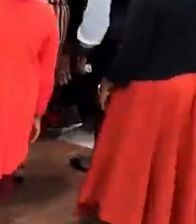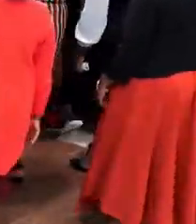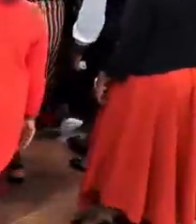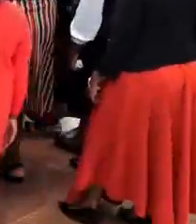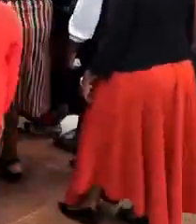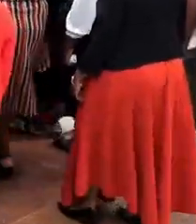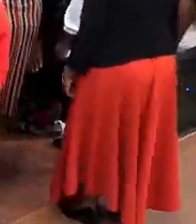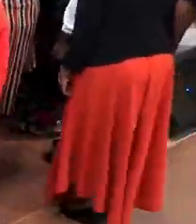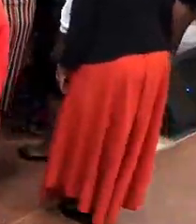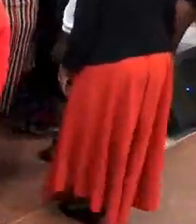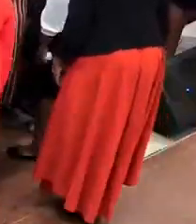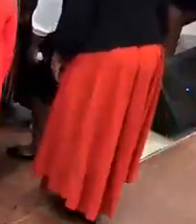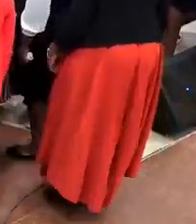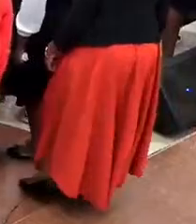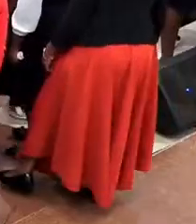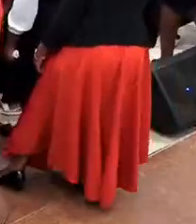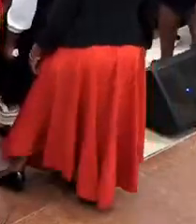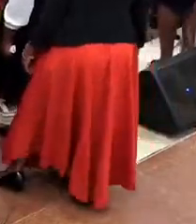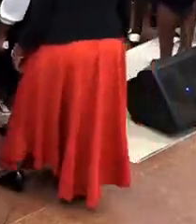Tufanye haraka.